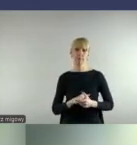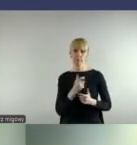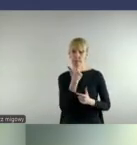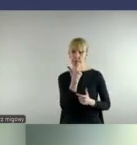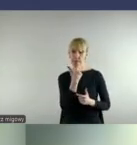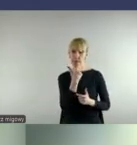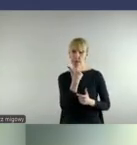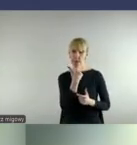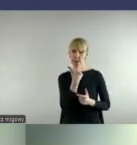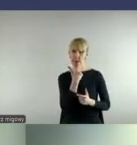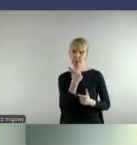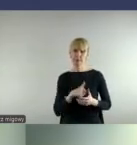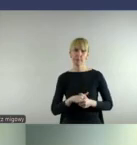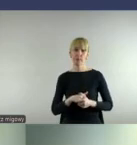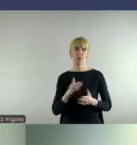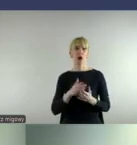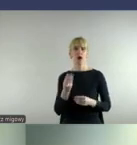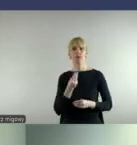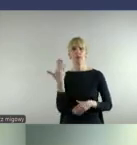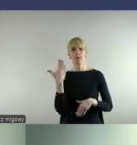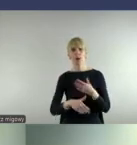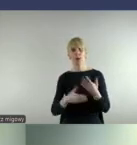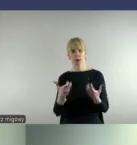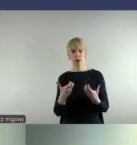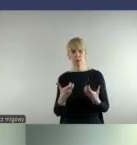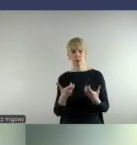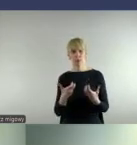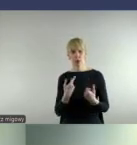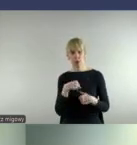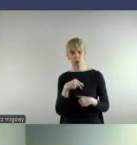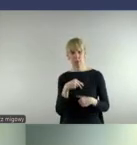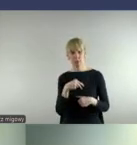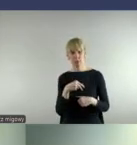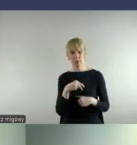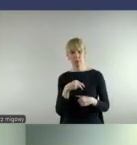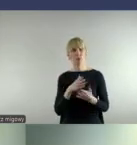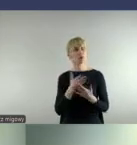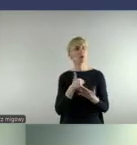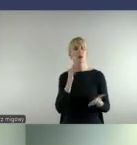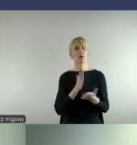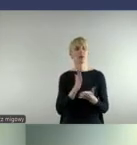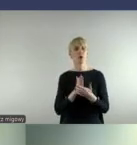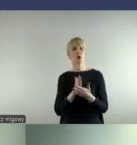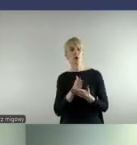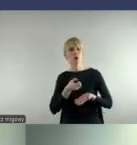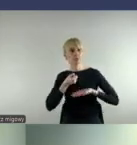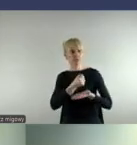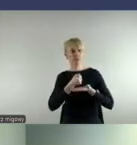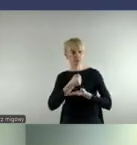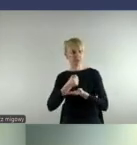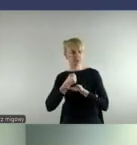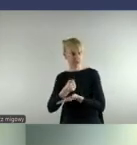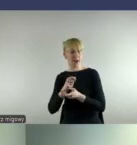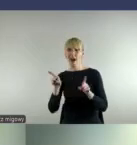So at the end of the day, it's not just about resources or funding or technology. It's about these people and the relationships.